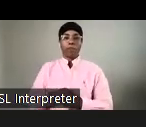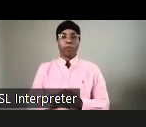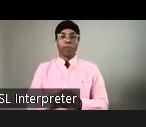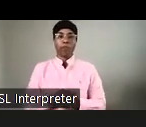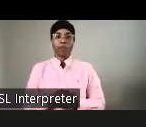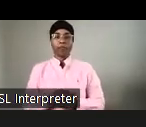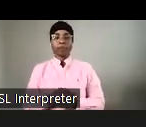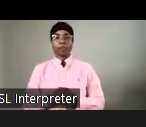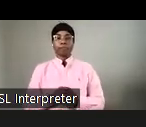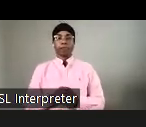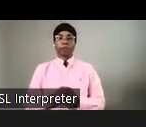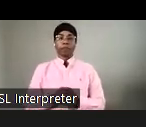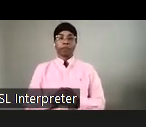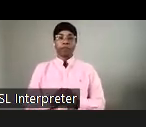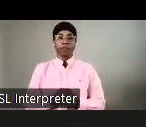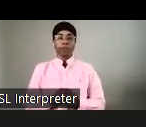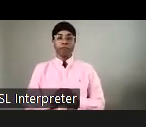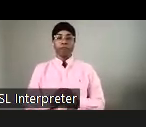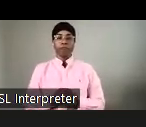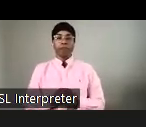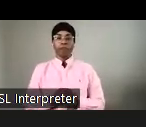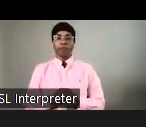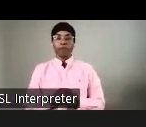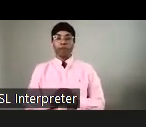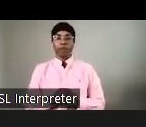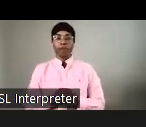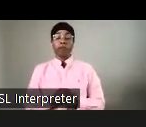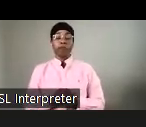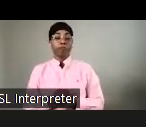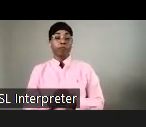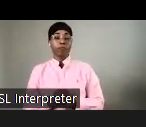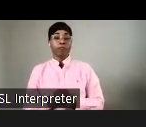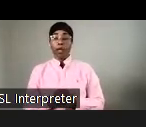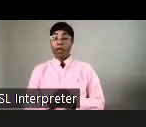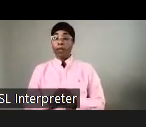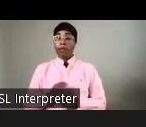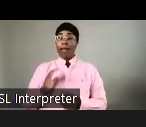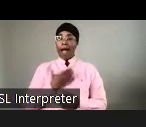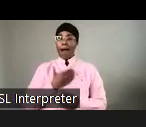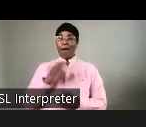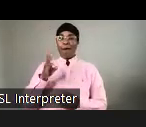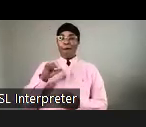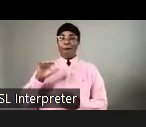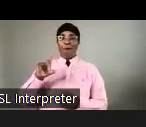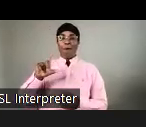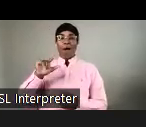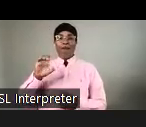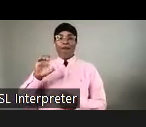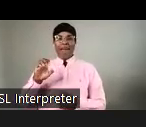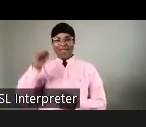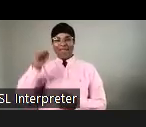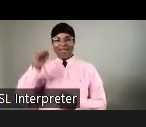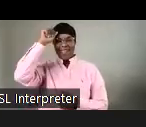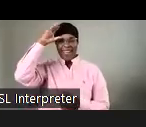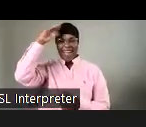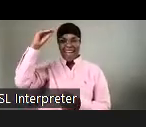the native plant communities in the area. You know, our wildlife guy, he presented this to me as well. You